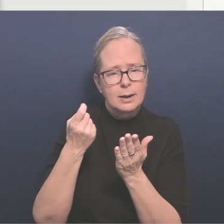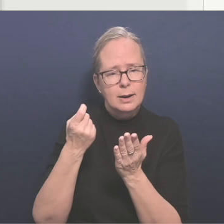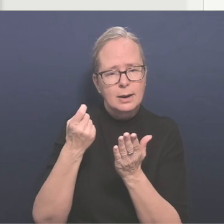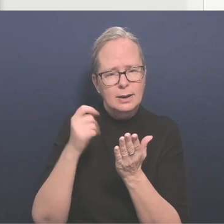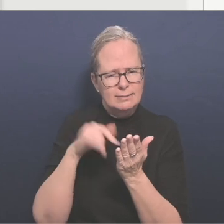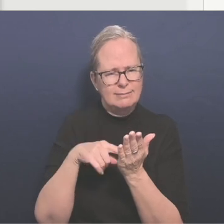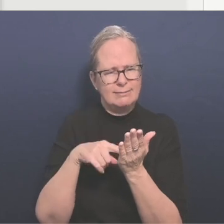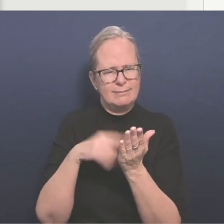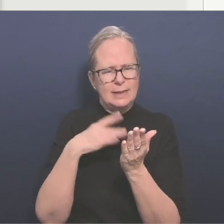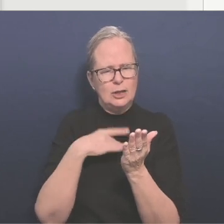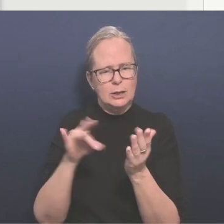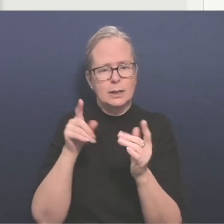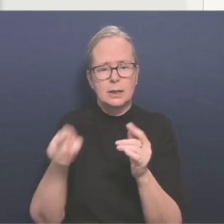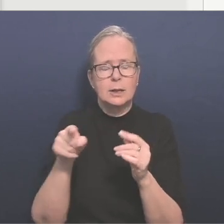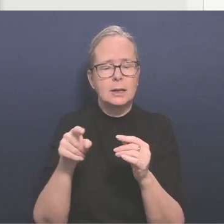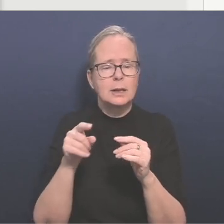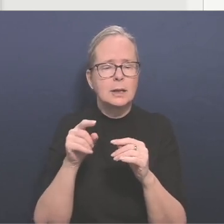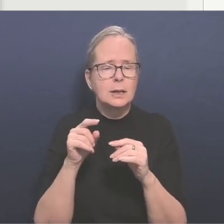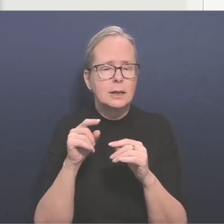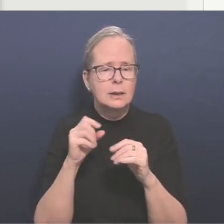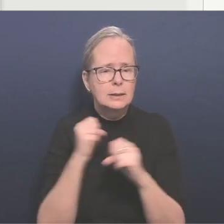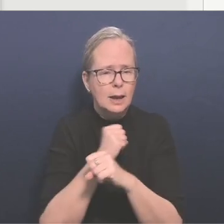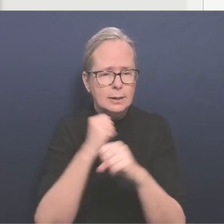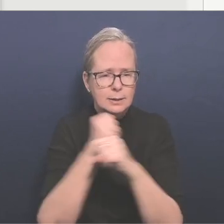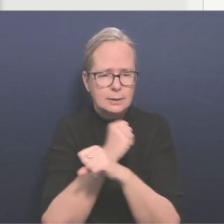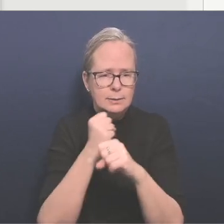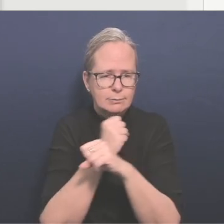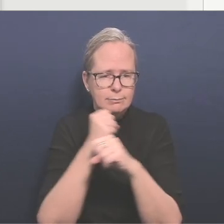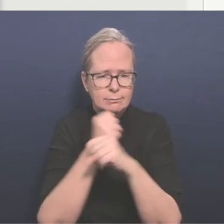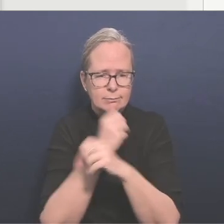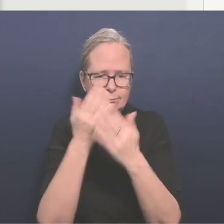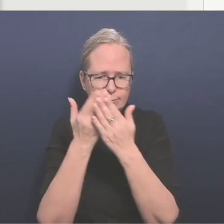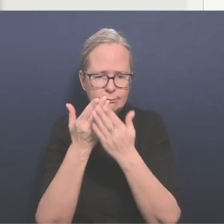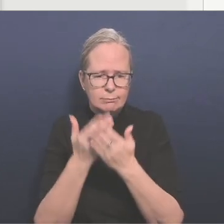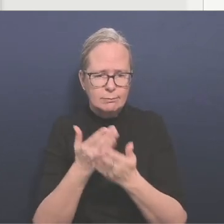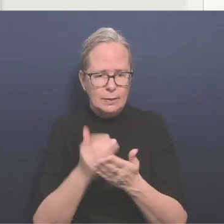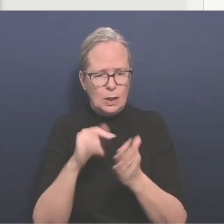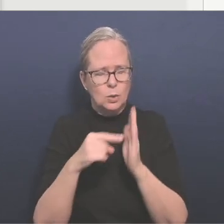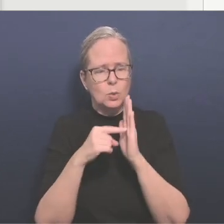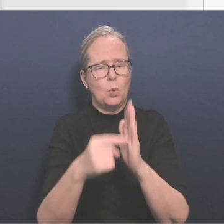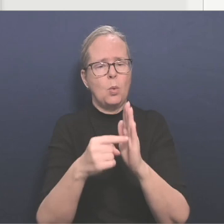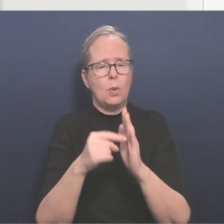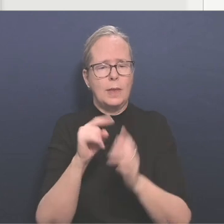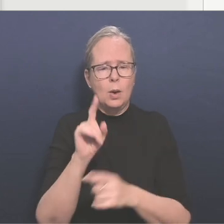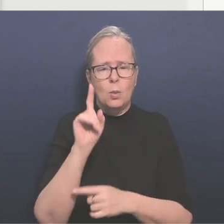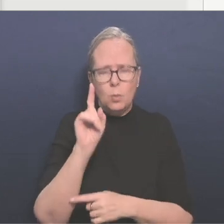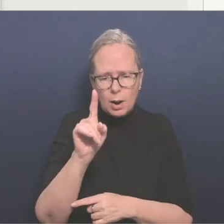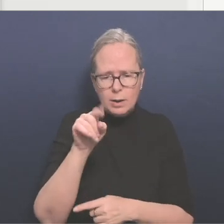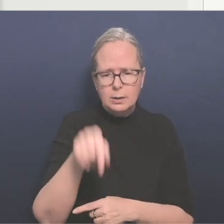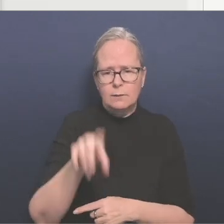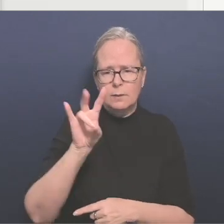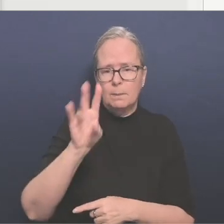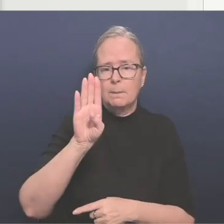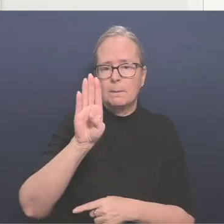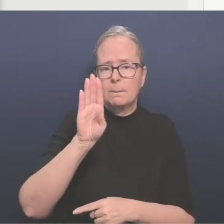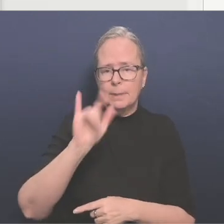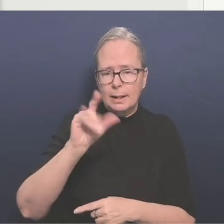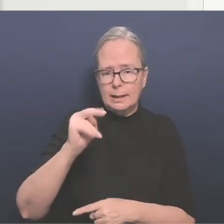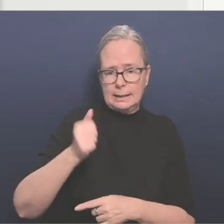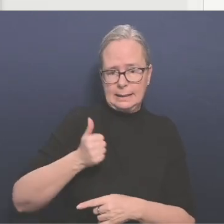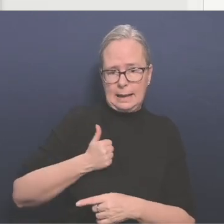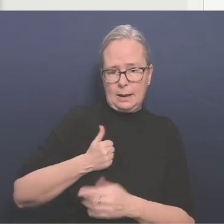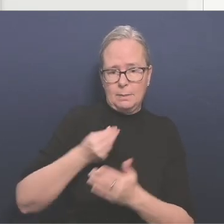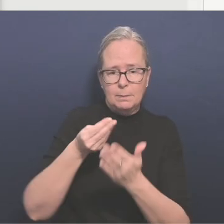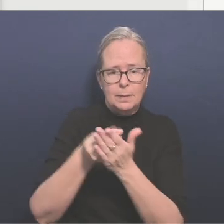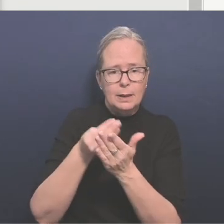this template is something that we developed, that can help the clients, assess how they are